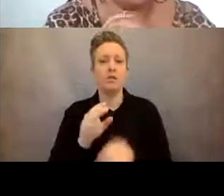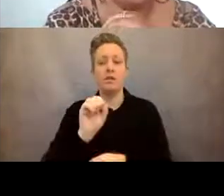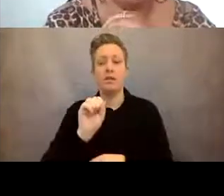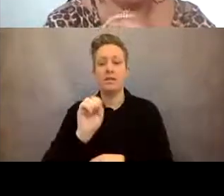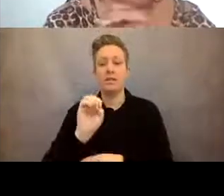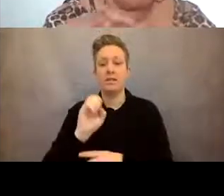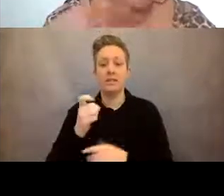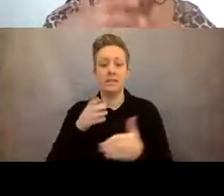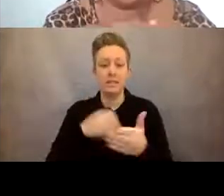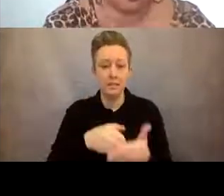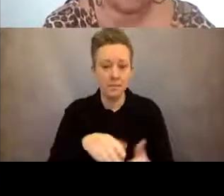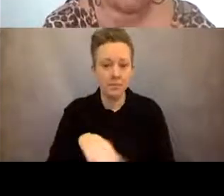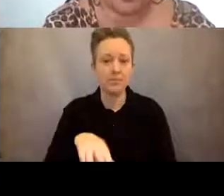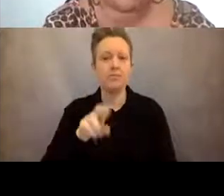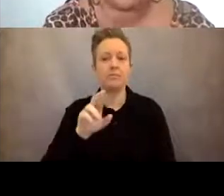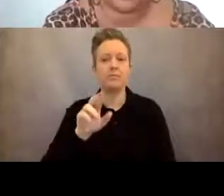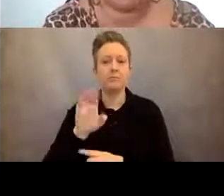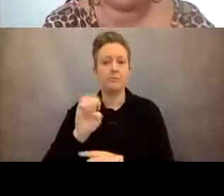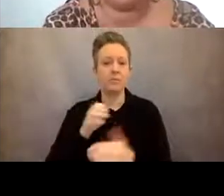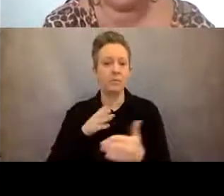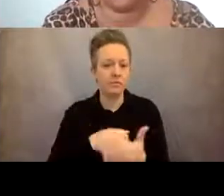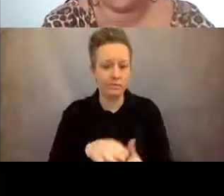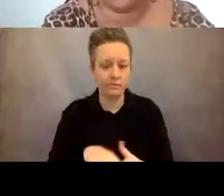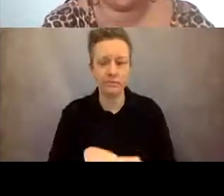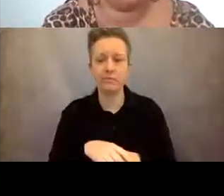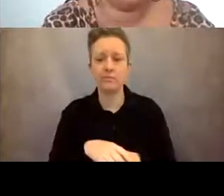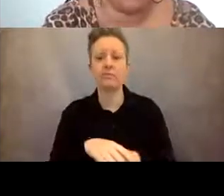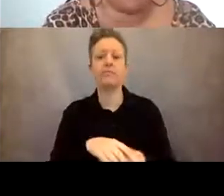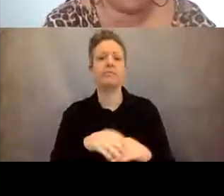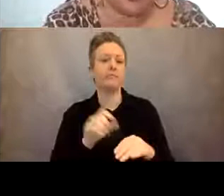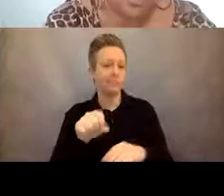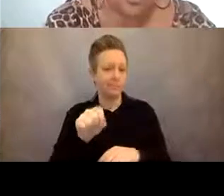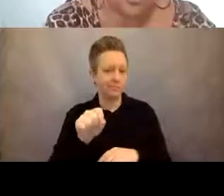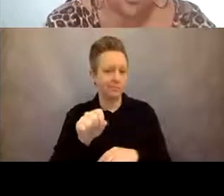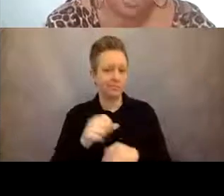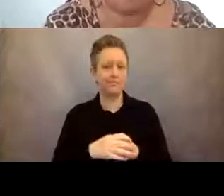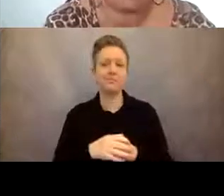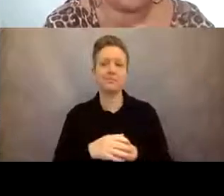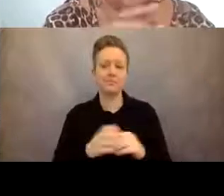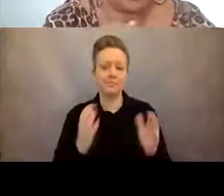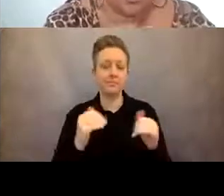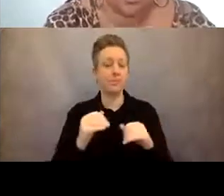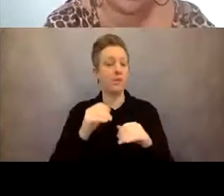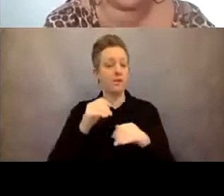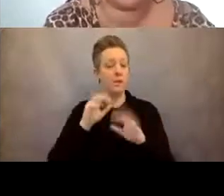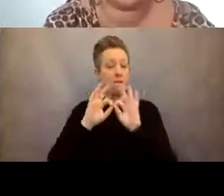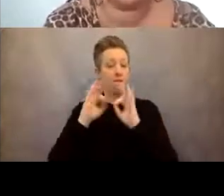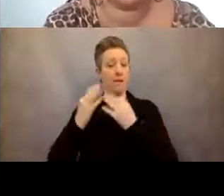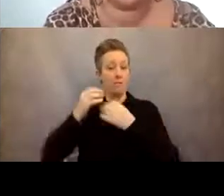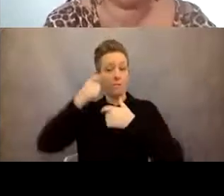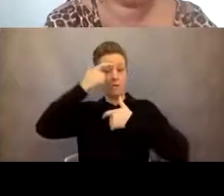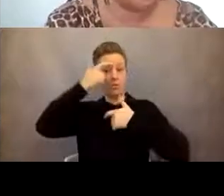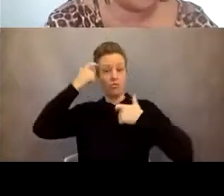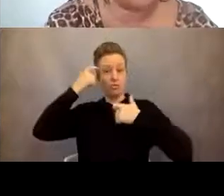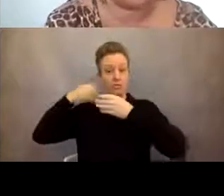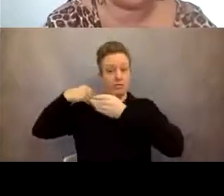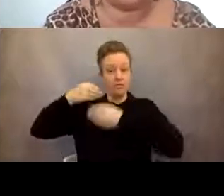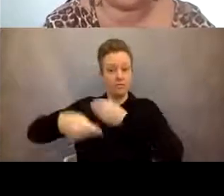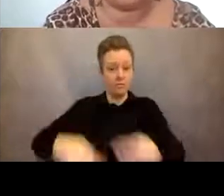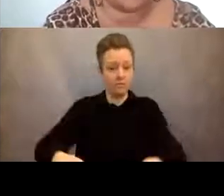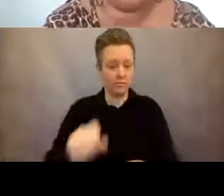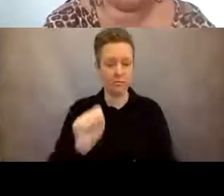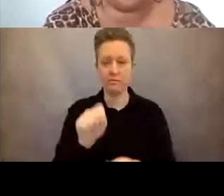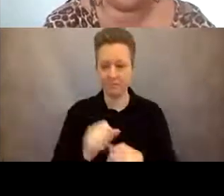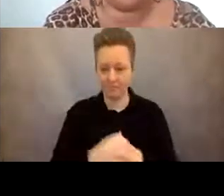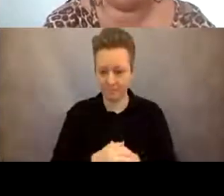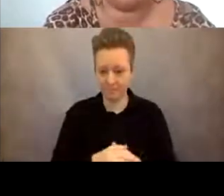Families where trauma is passed down, who might project their trauma onto younger generations. Food